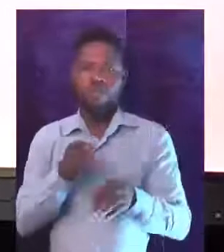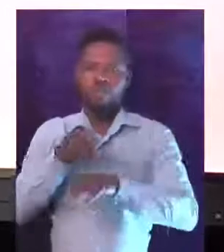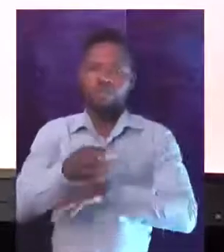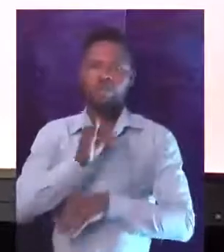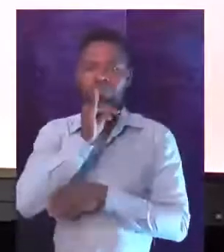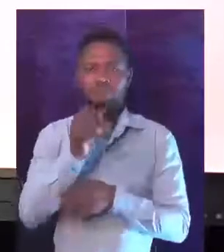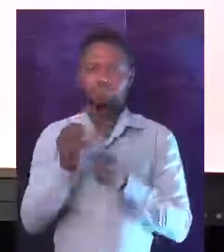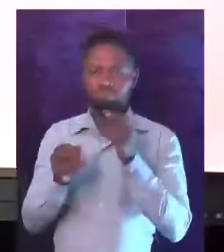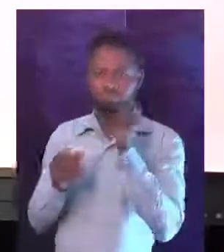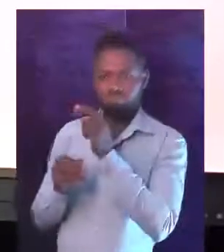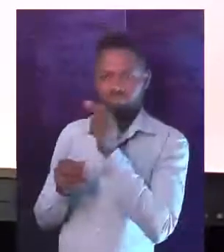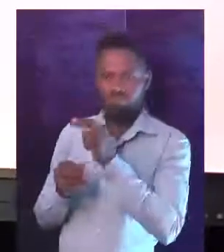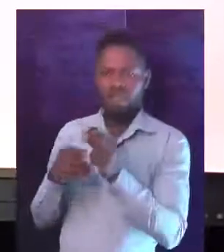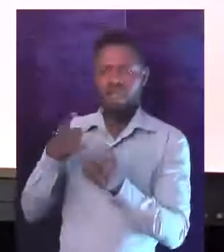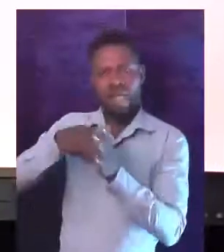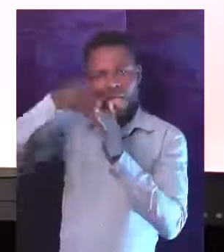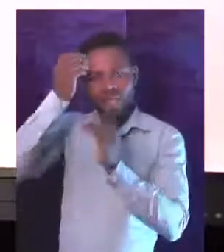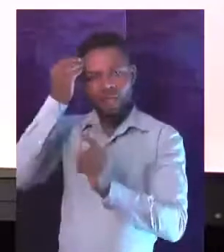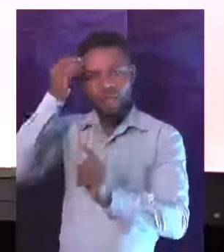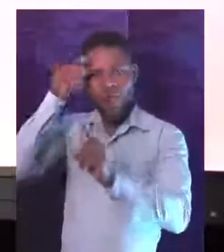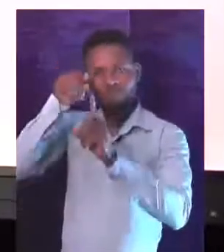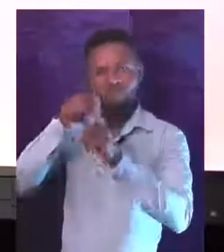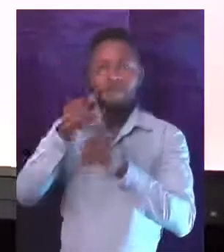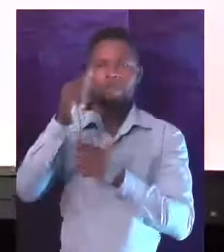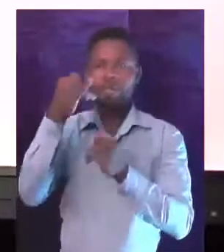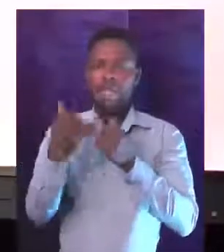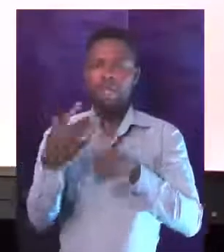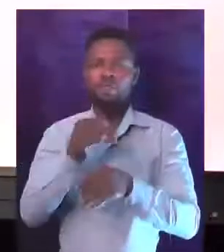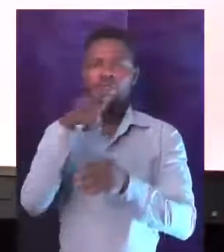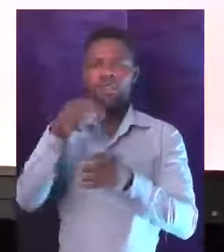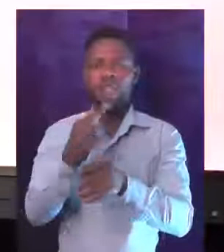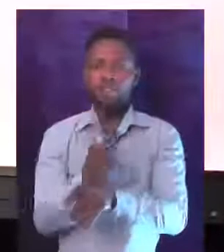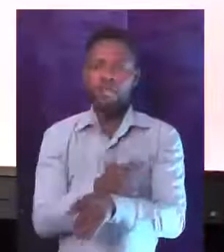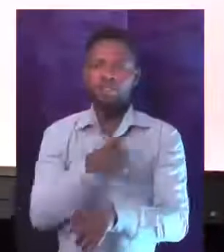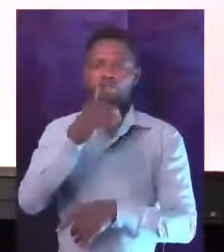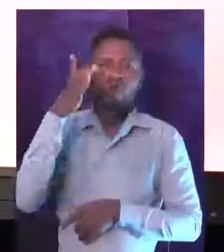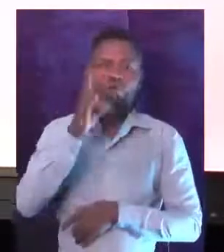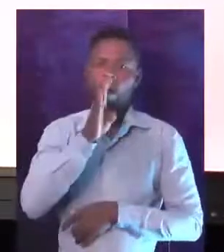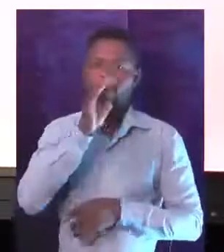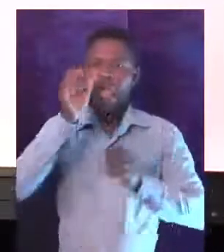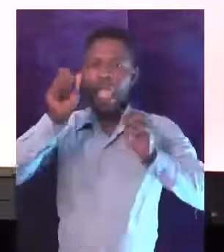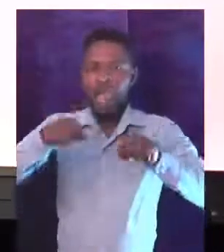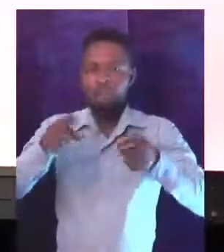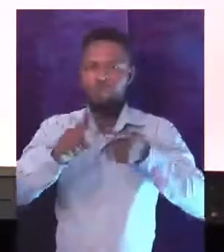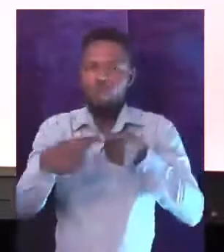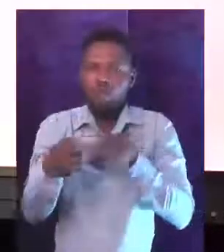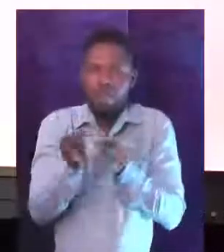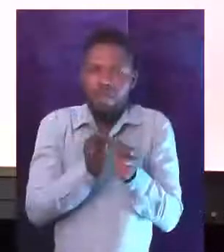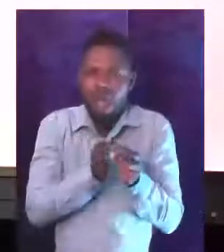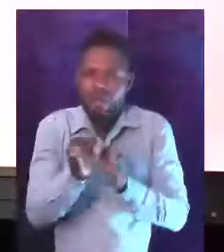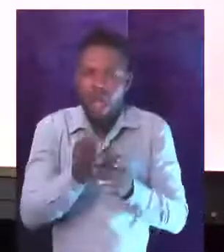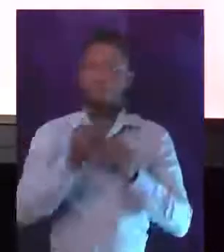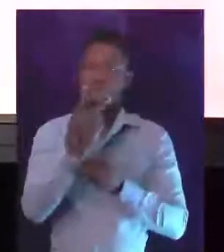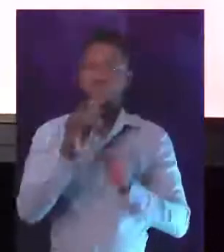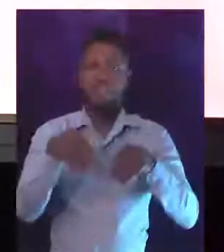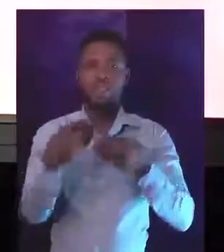is, let's look at the learning objectives for today. By the end of the lesson, you should be able to define